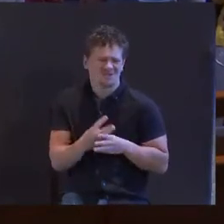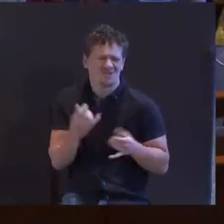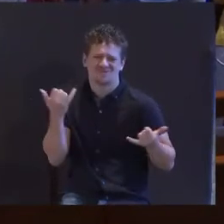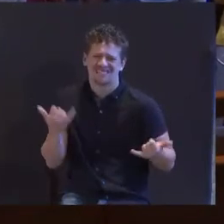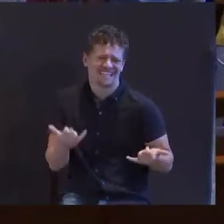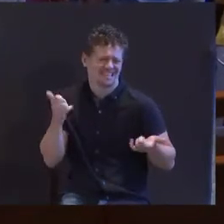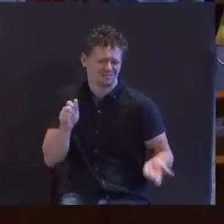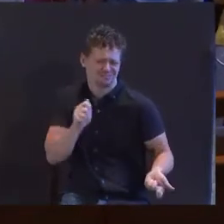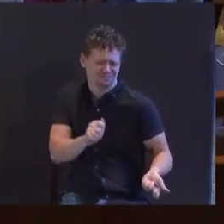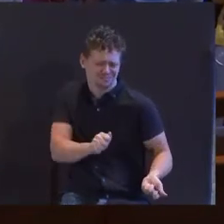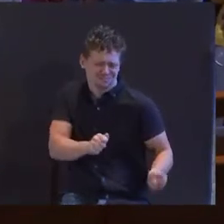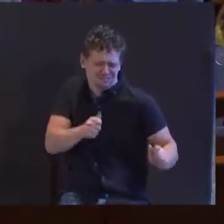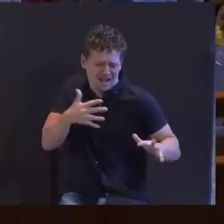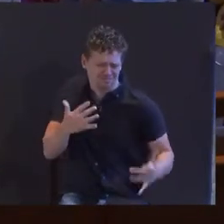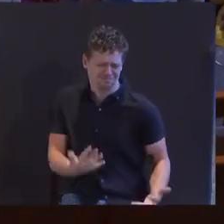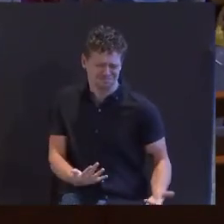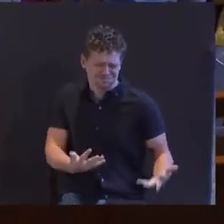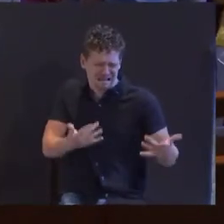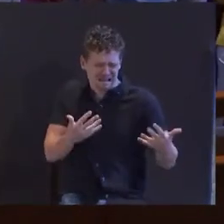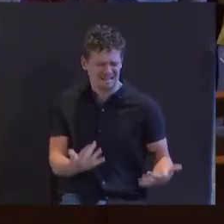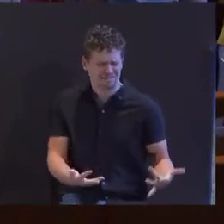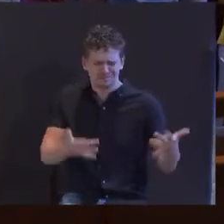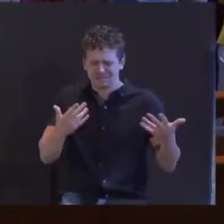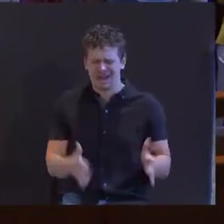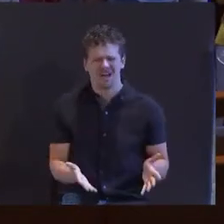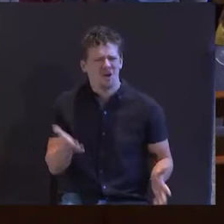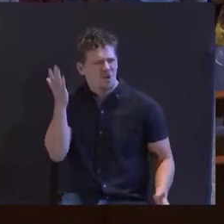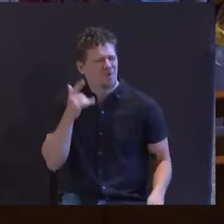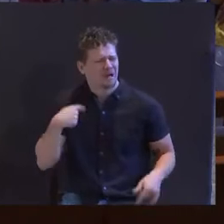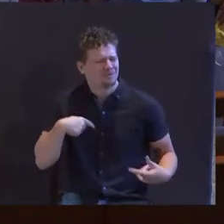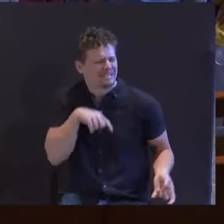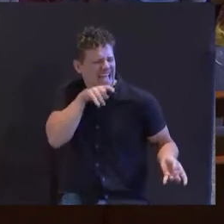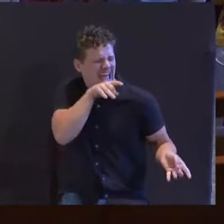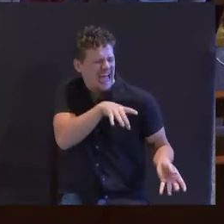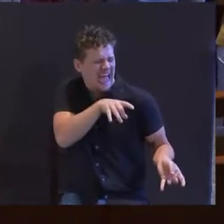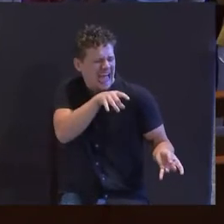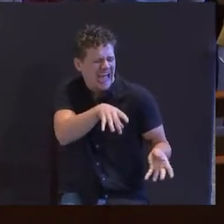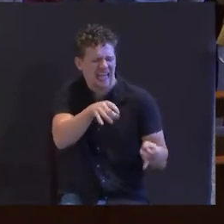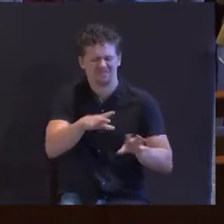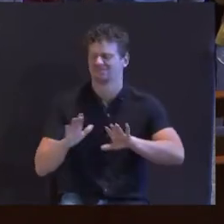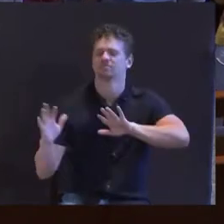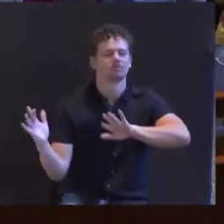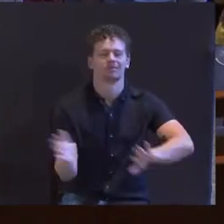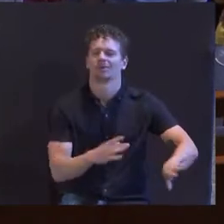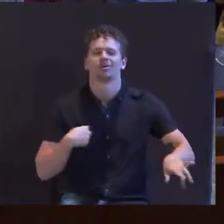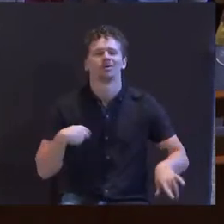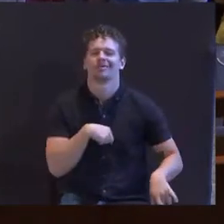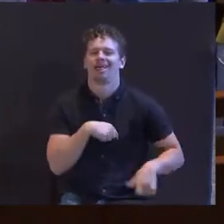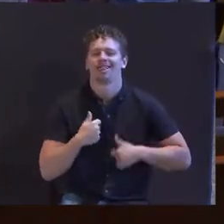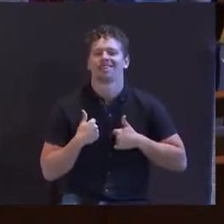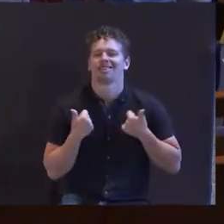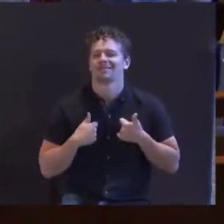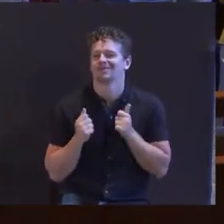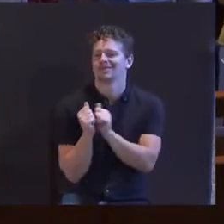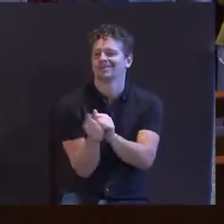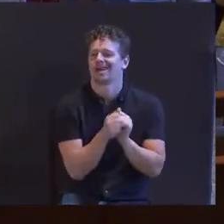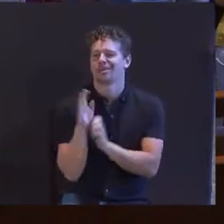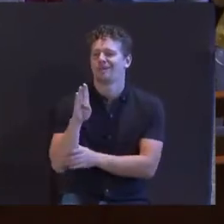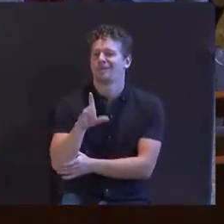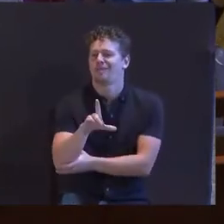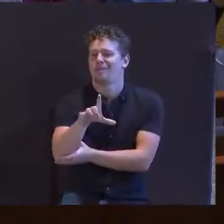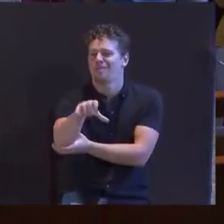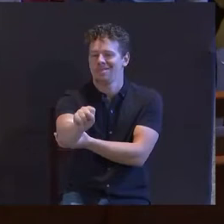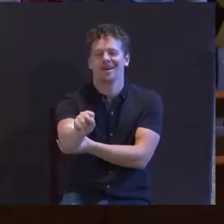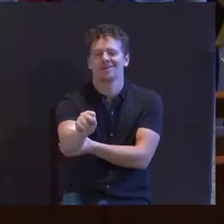is. Why must we go on hating? Why can't we live in bliss? Cause out on the edge